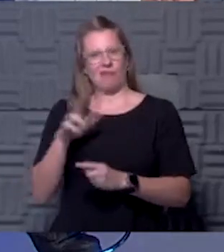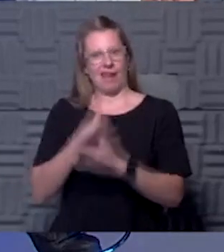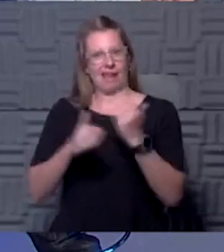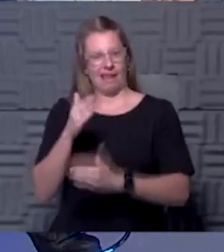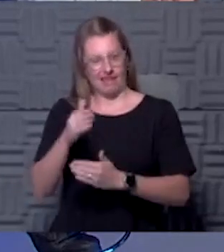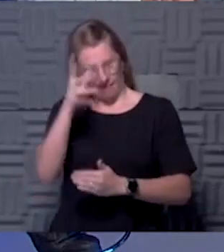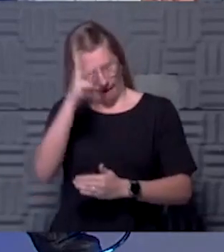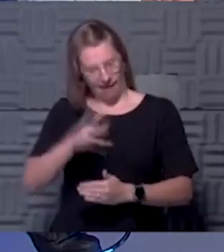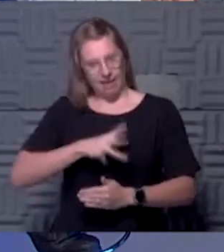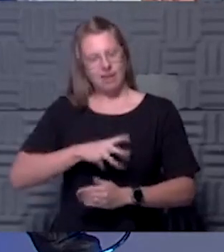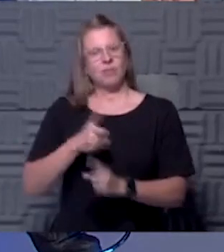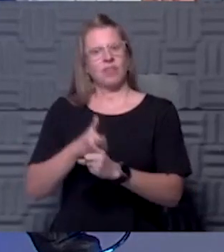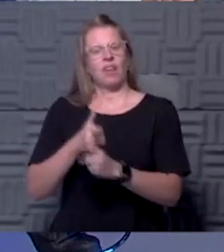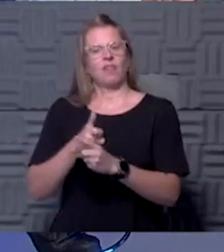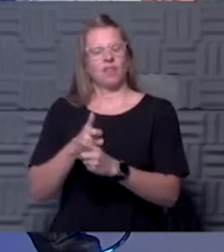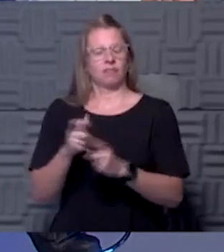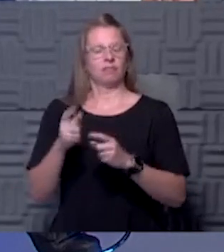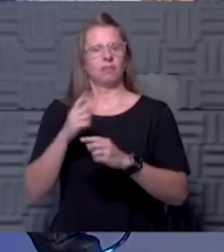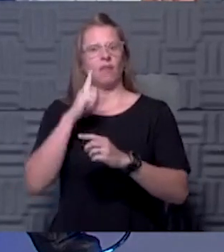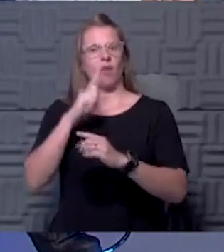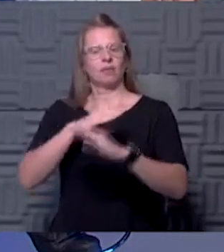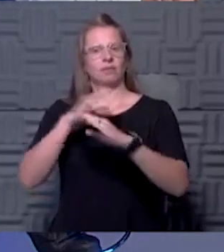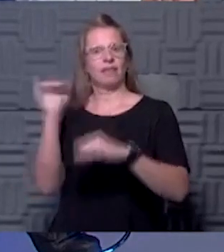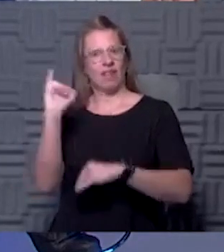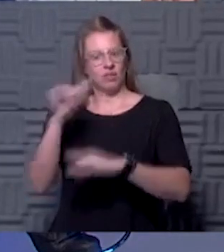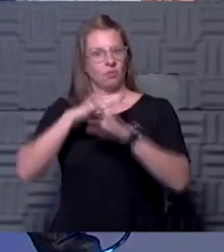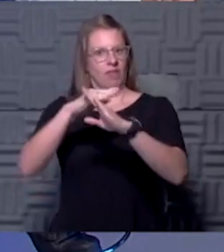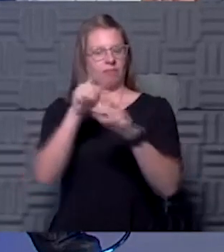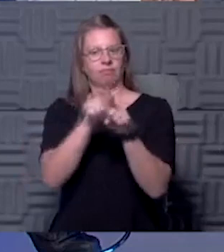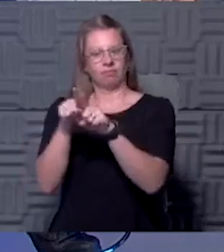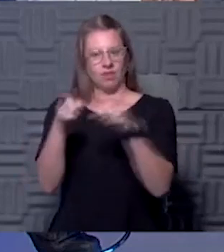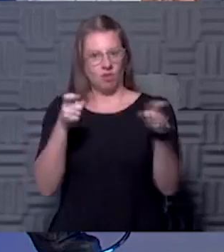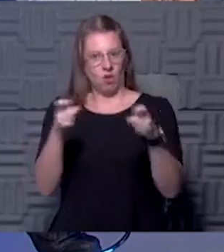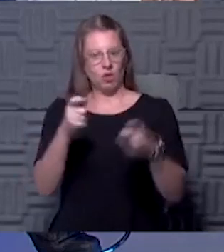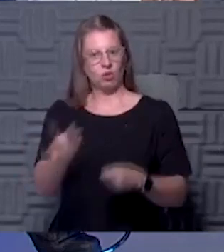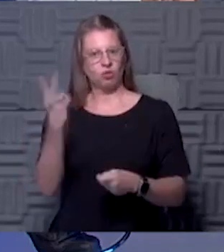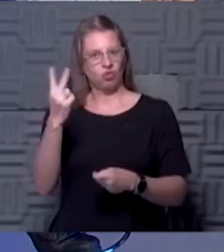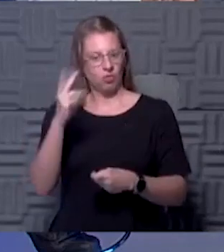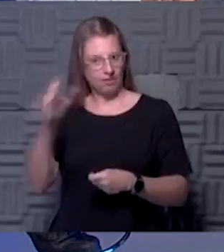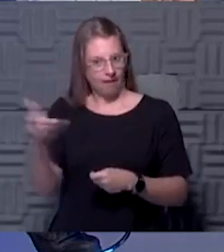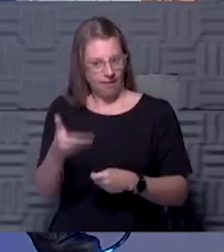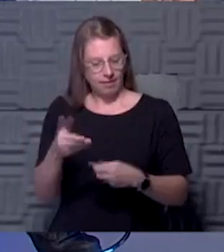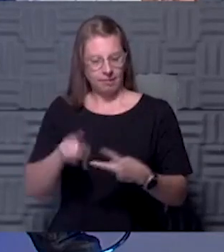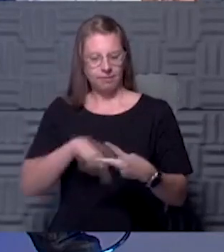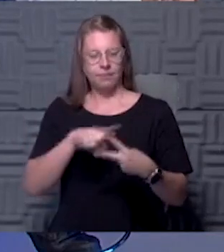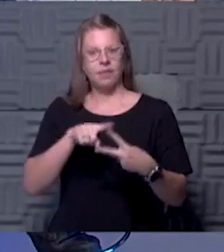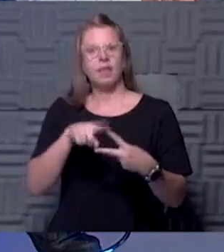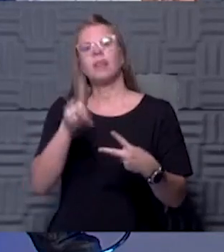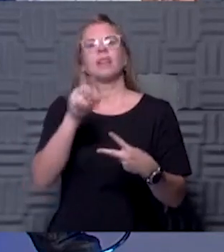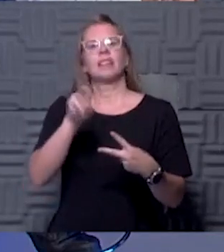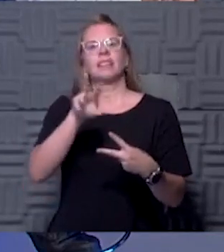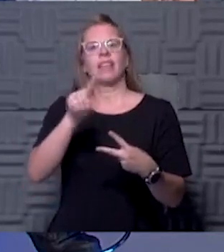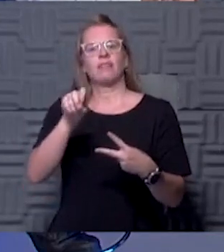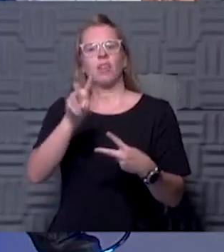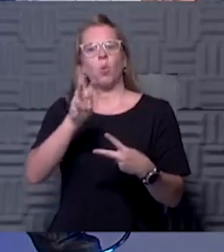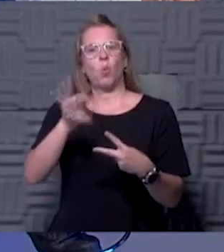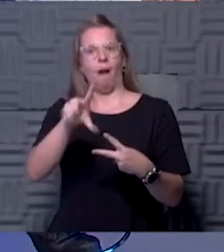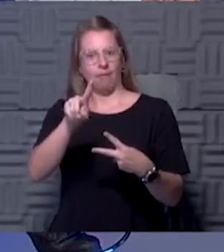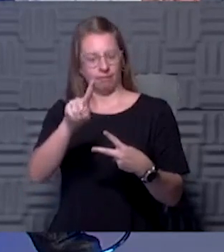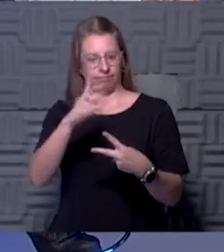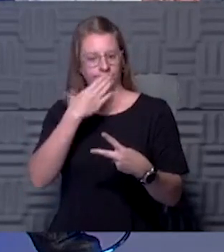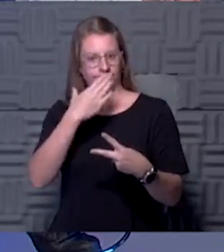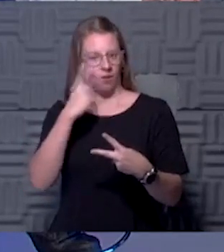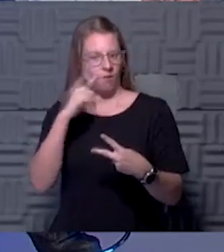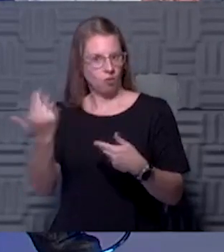of Infection Prevention and Control. We do have two very special guests with us, though. Let's start with David Wild, VP of Performance Improvement. We're welcome to have David back